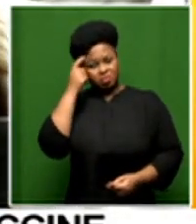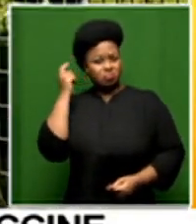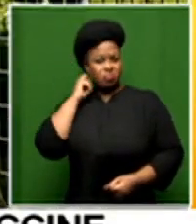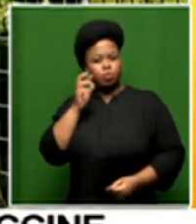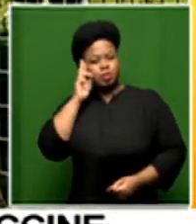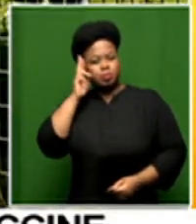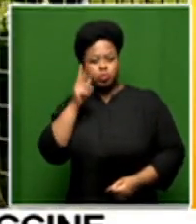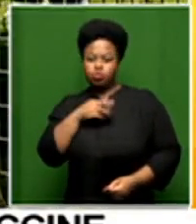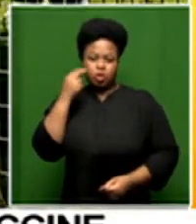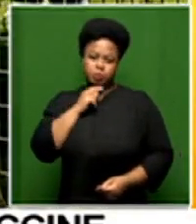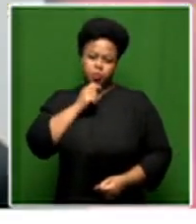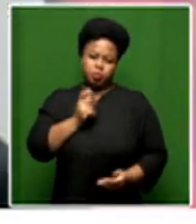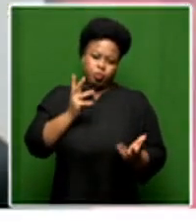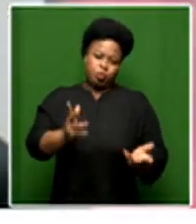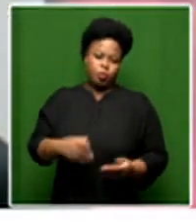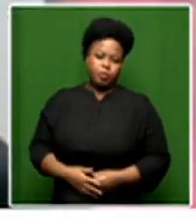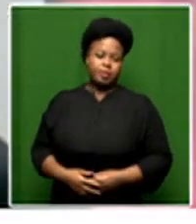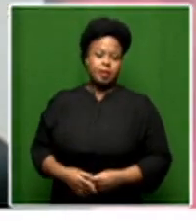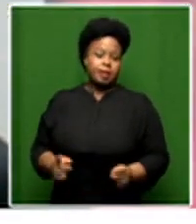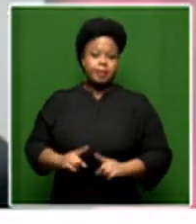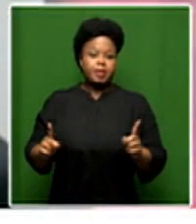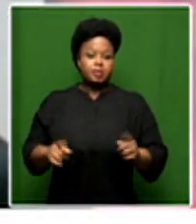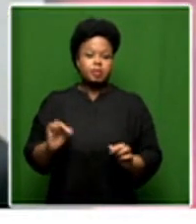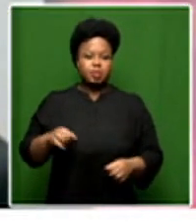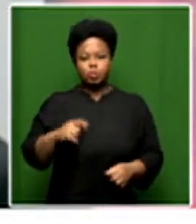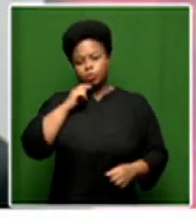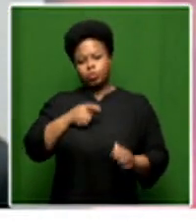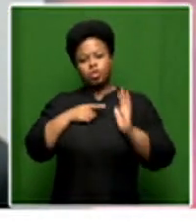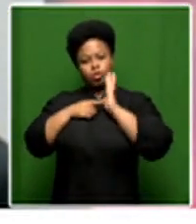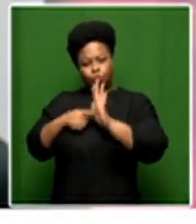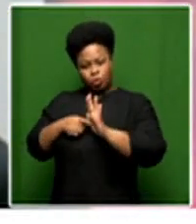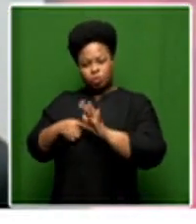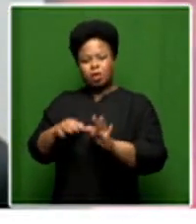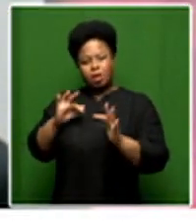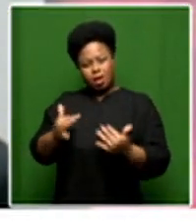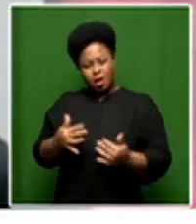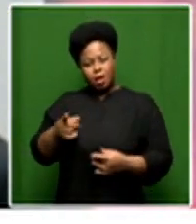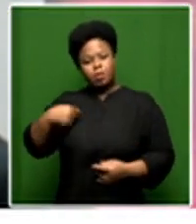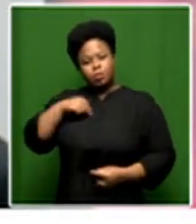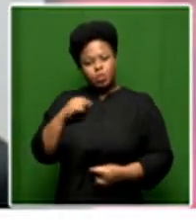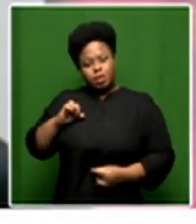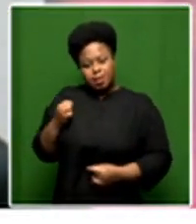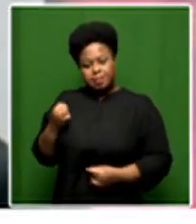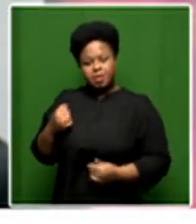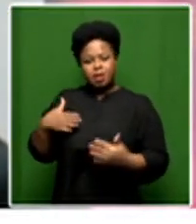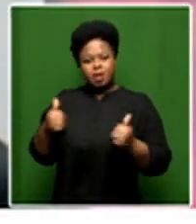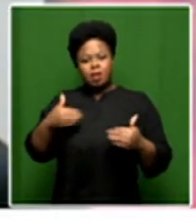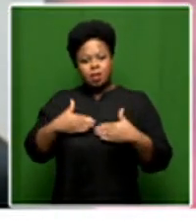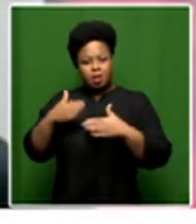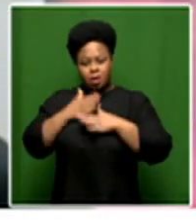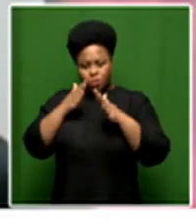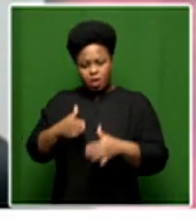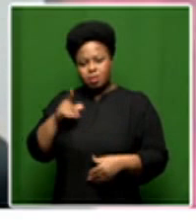account of those realities, but it shows the extent to which we keep healthcare workers